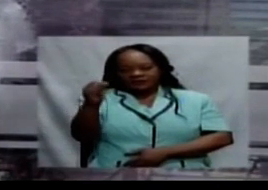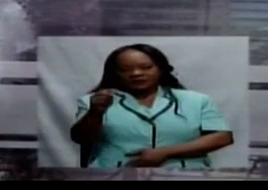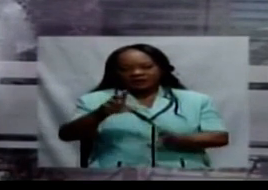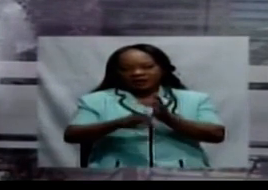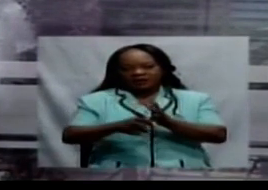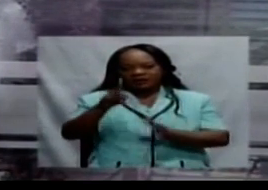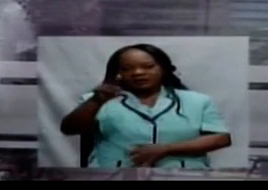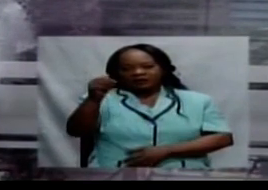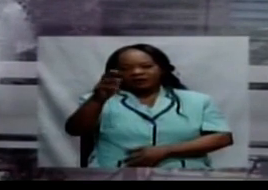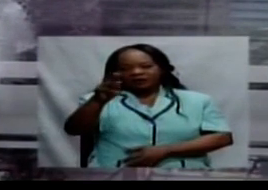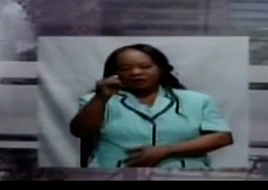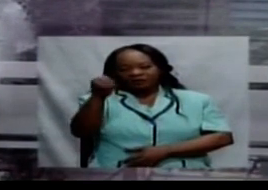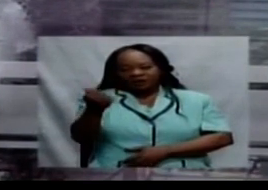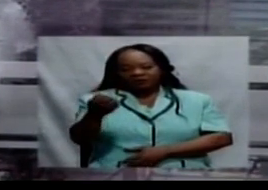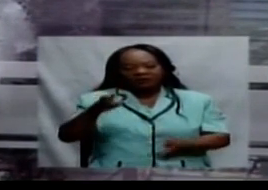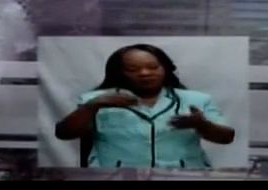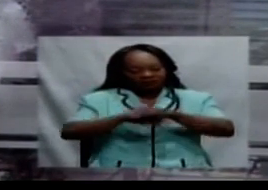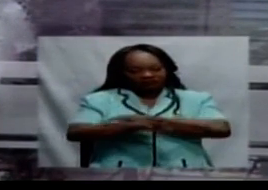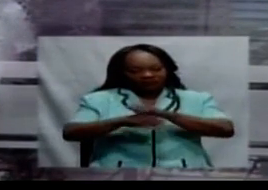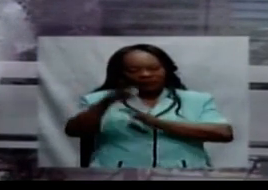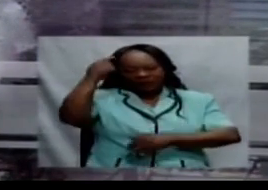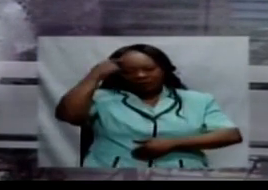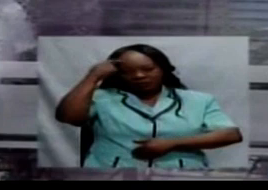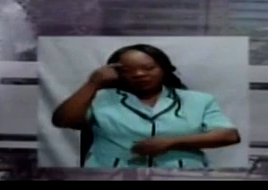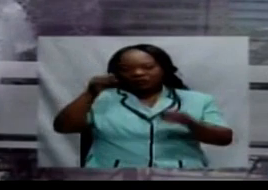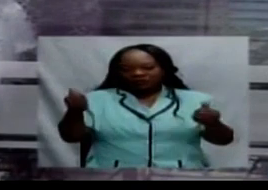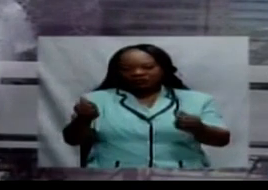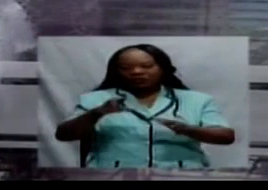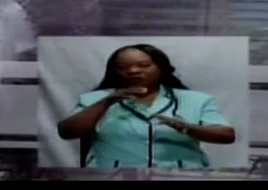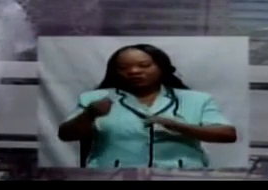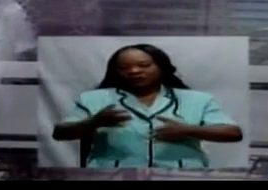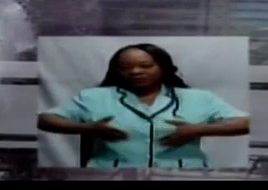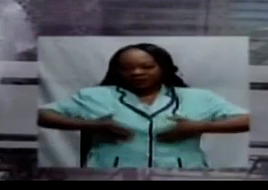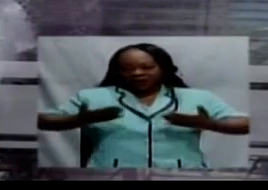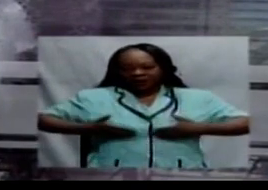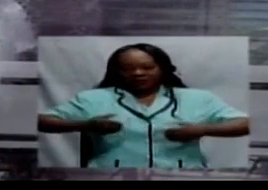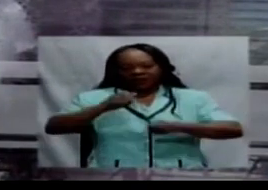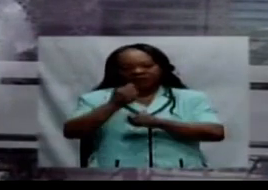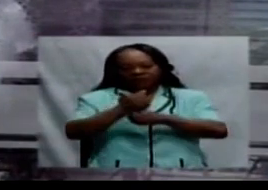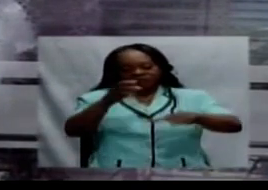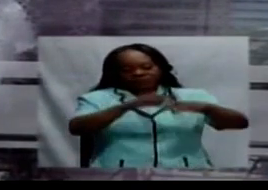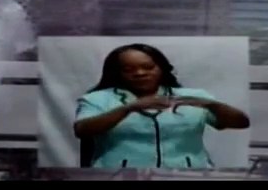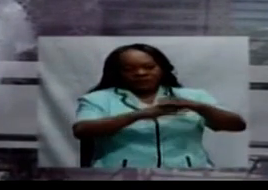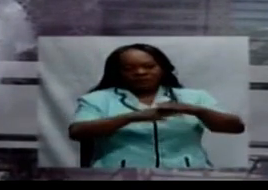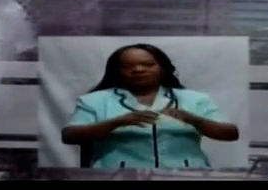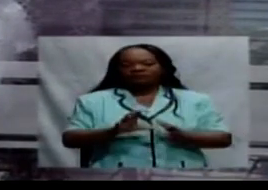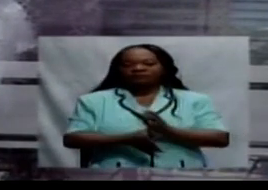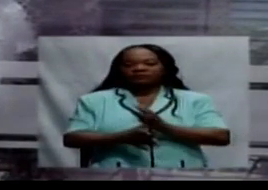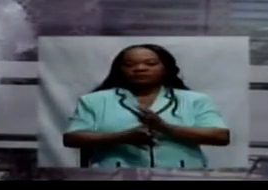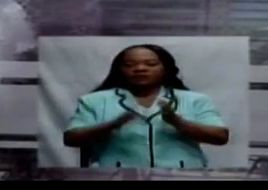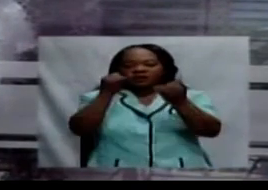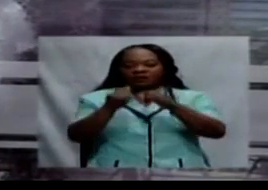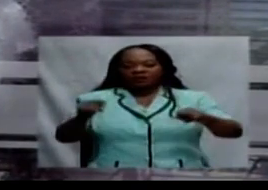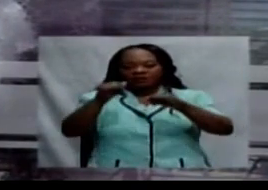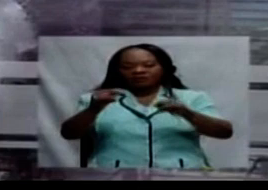in promoting a conducive environment that will foster investor confidence. Mr. Chitotela says government is working at improving and implementing